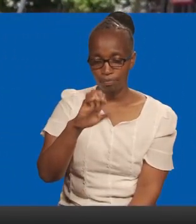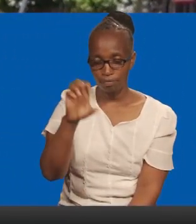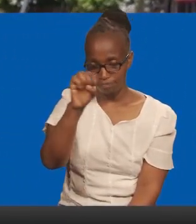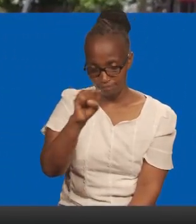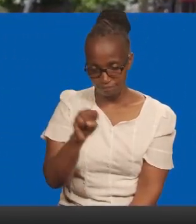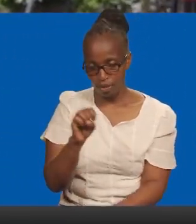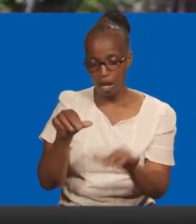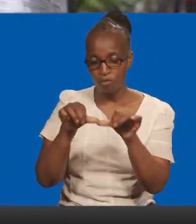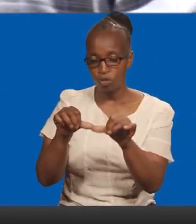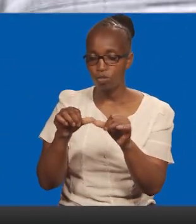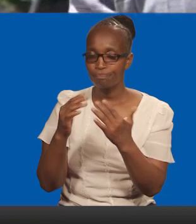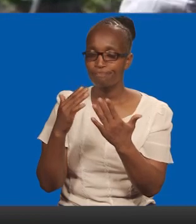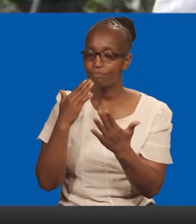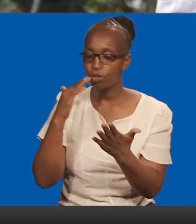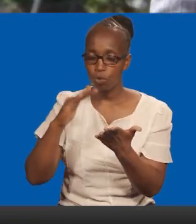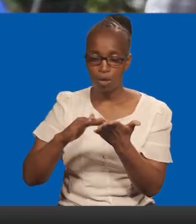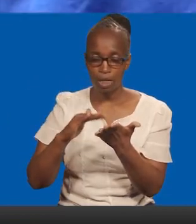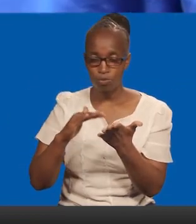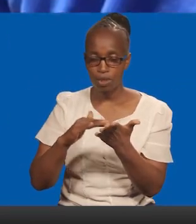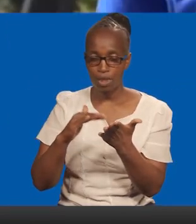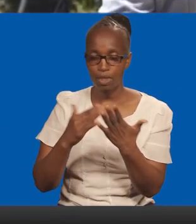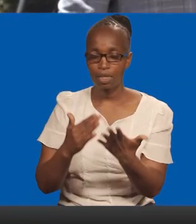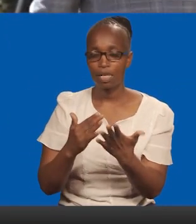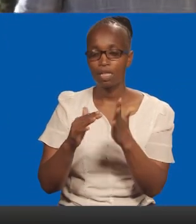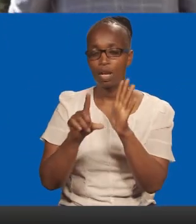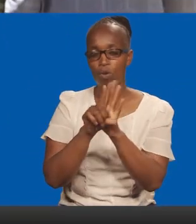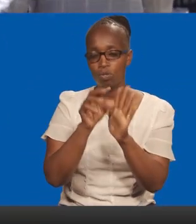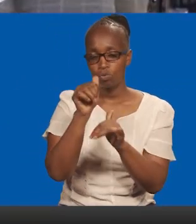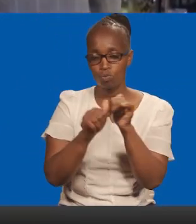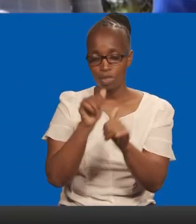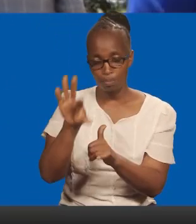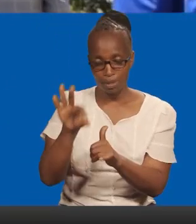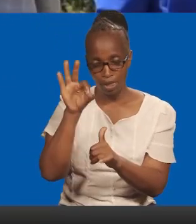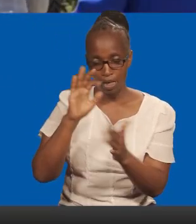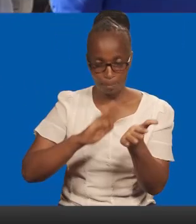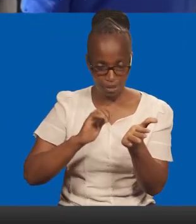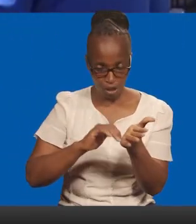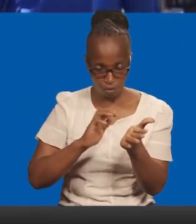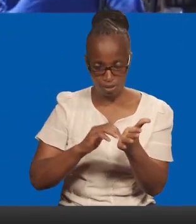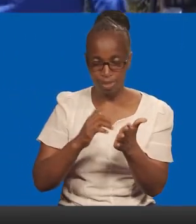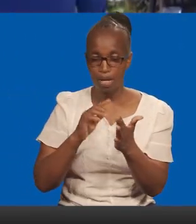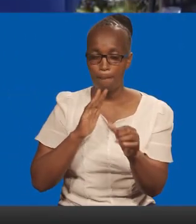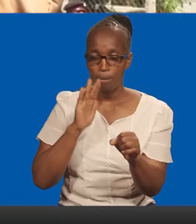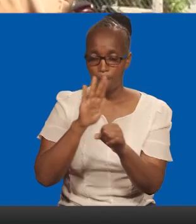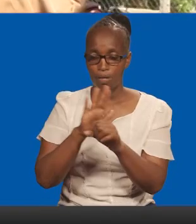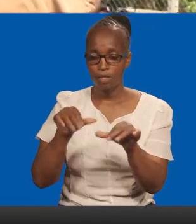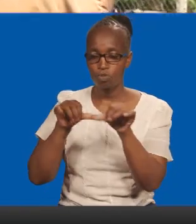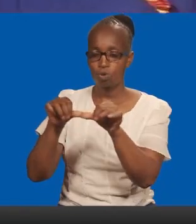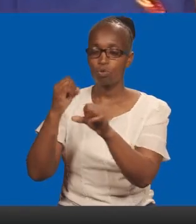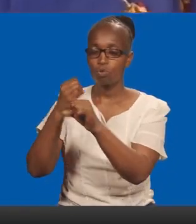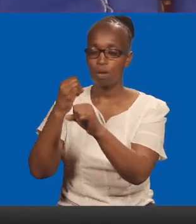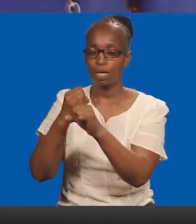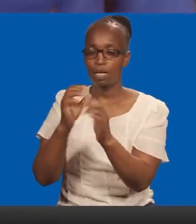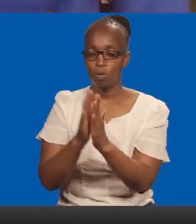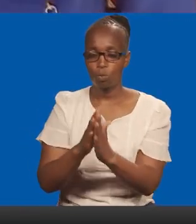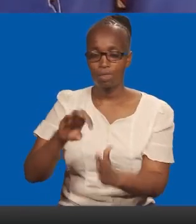hatua walizopiga katika kaunti ya Machakos dhidi ya pombe haramu, akiongeza kuwa watazidi kufanya kazi na serikali